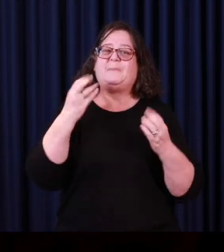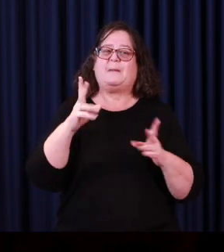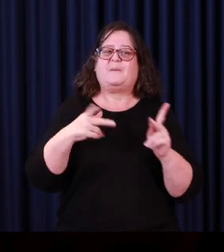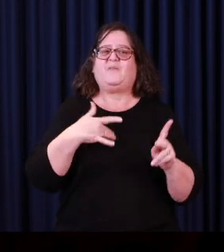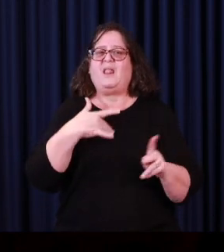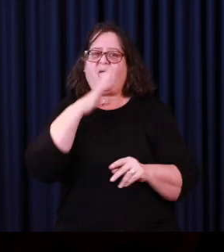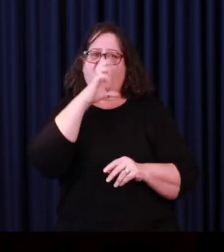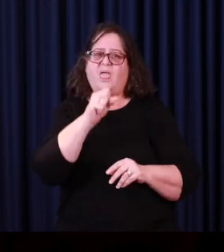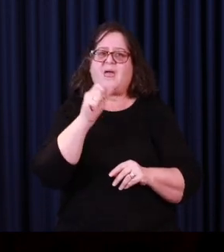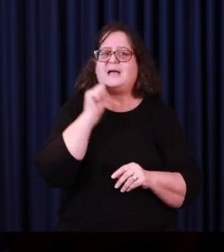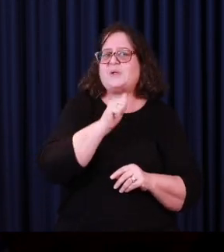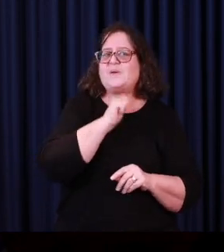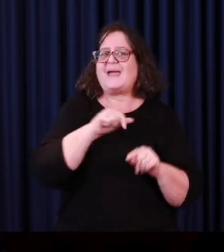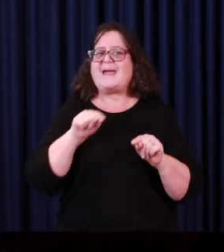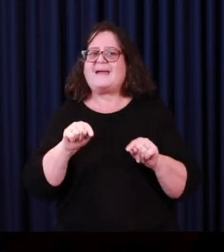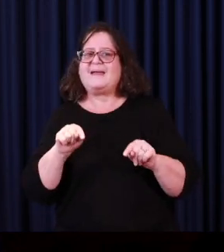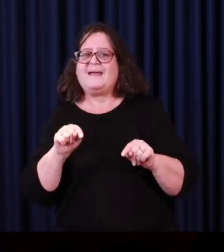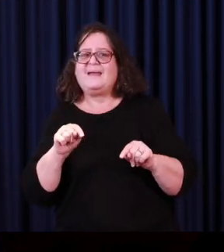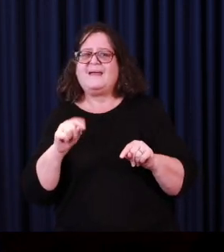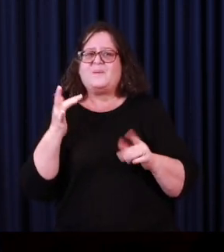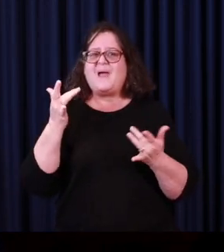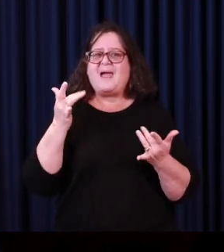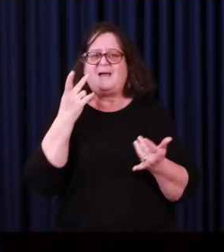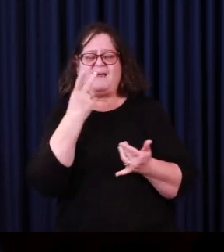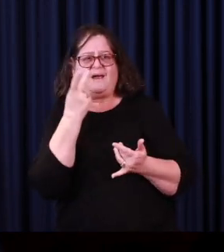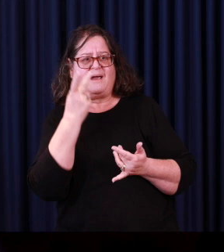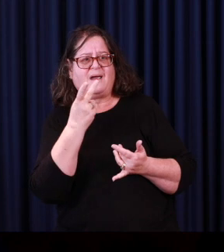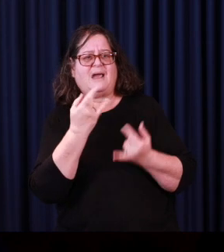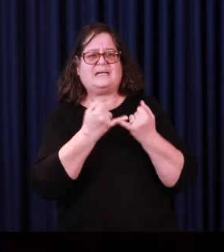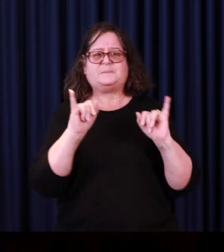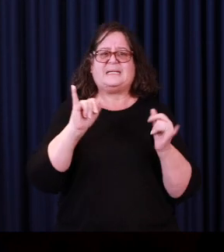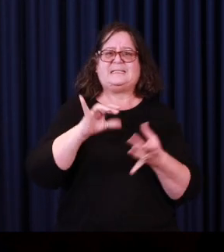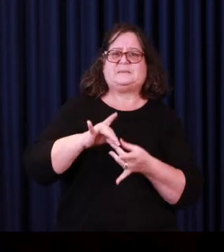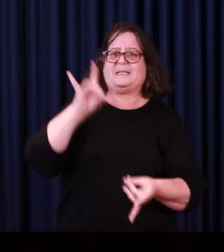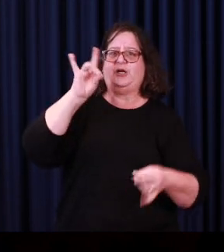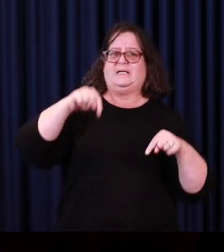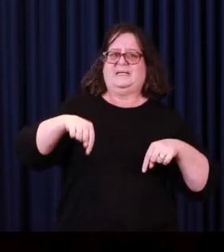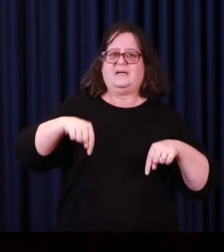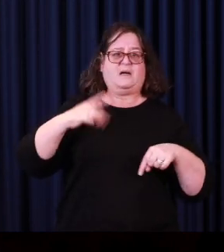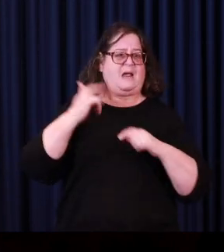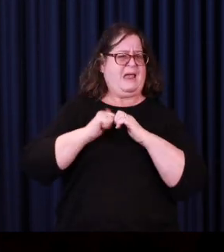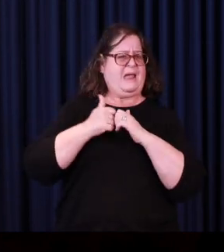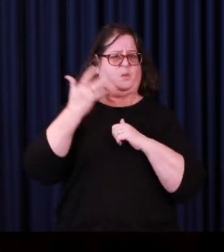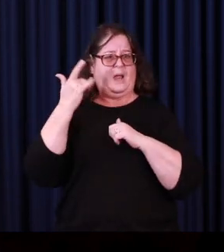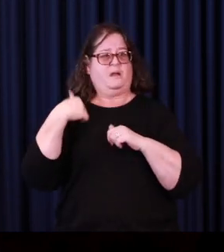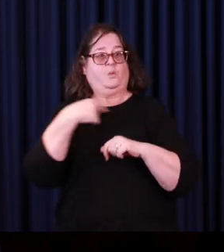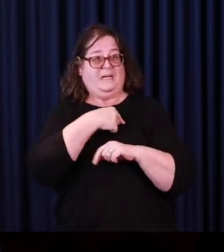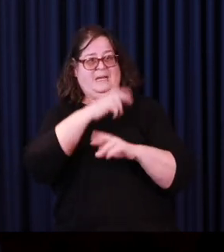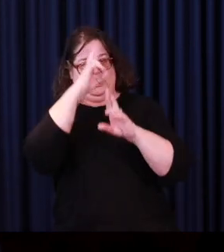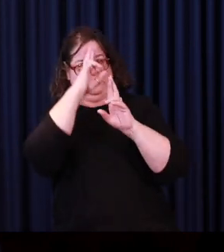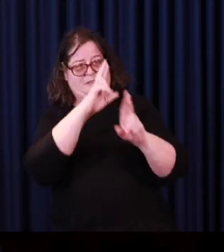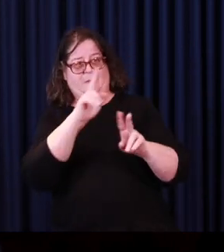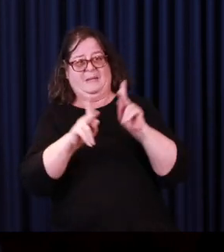Arizona. They see that spirit as well in our respect for hardworking taxpayers